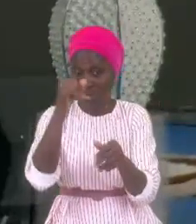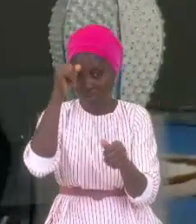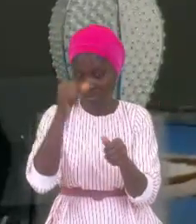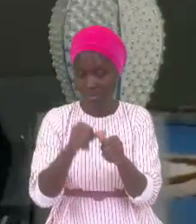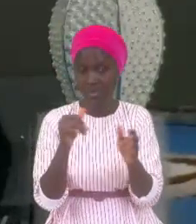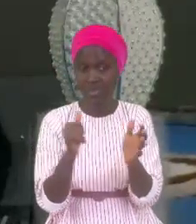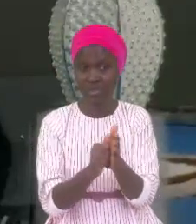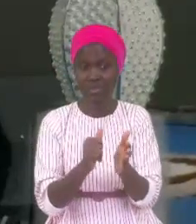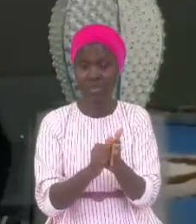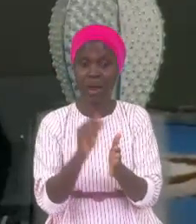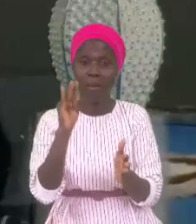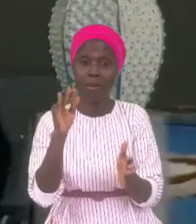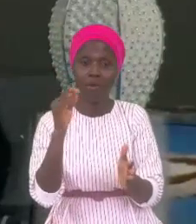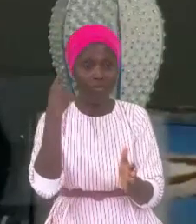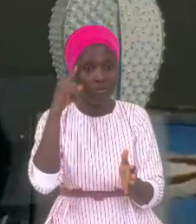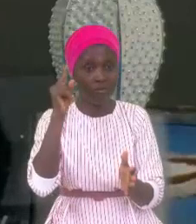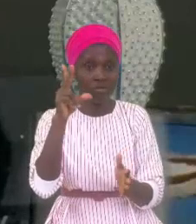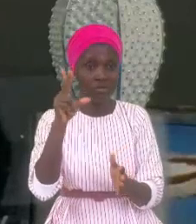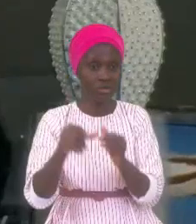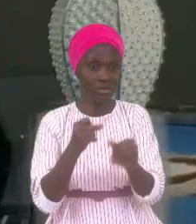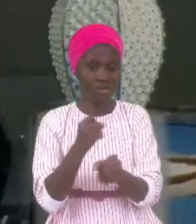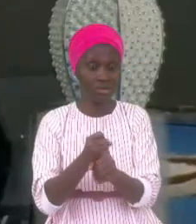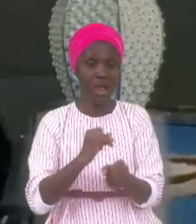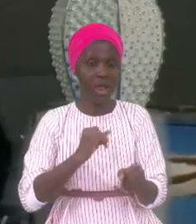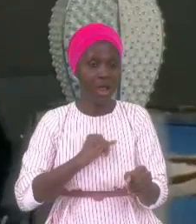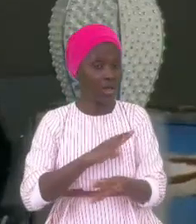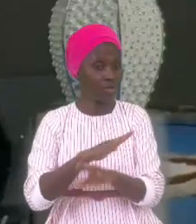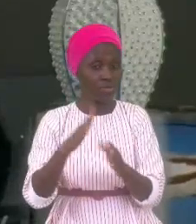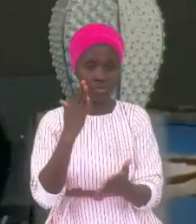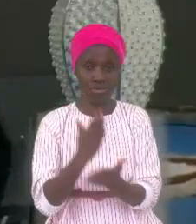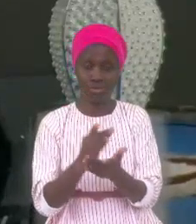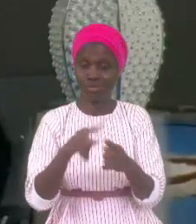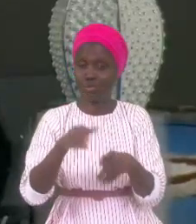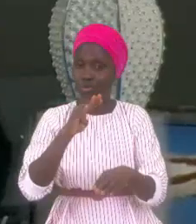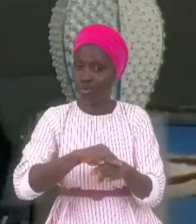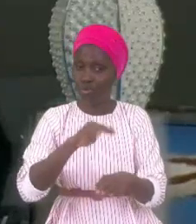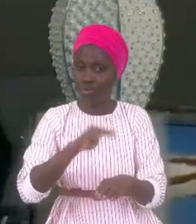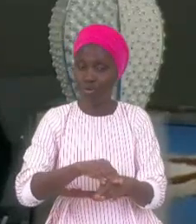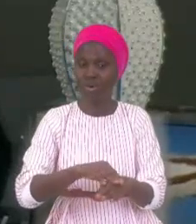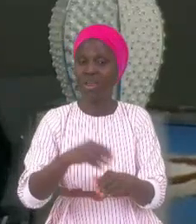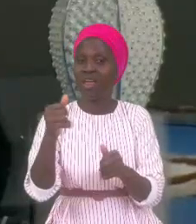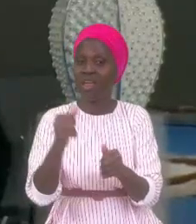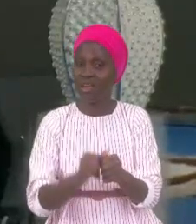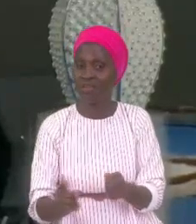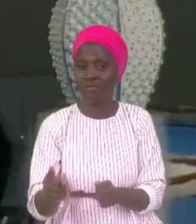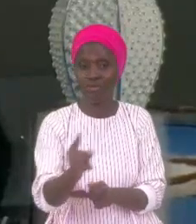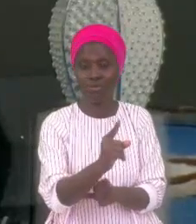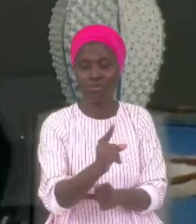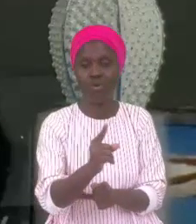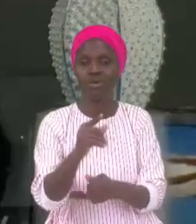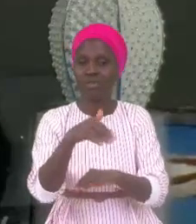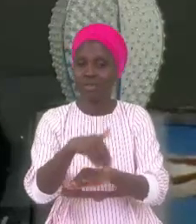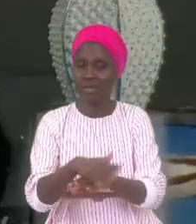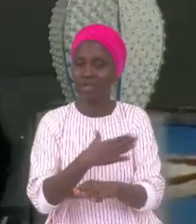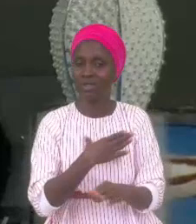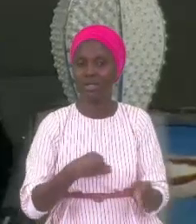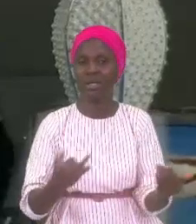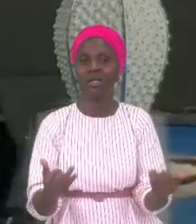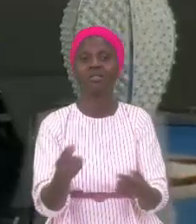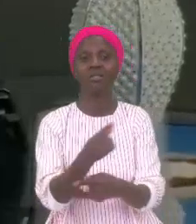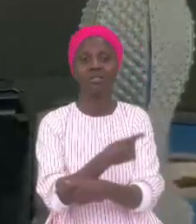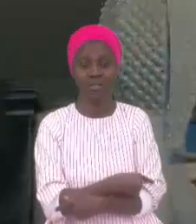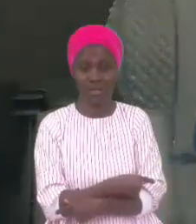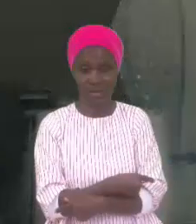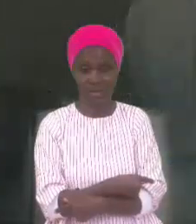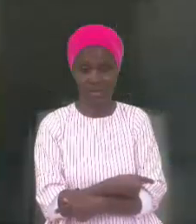of 3 years I cease not one, everyone, night and day with tears.